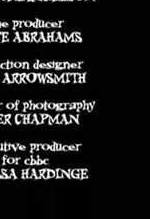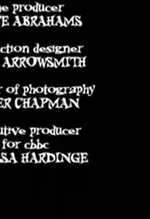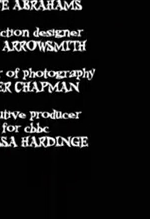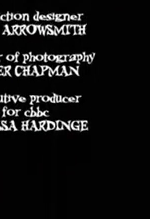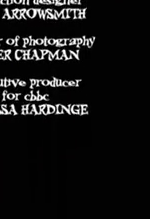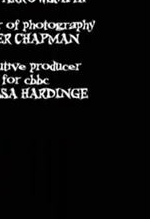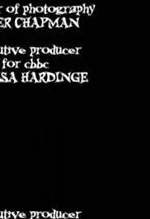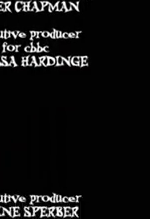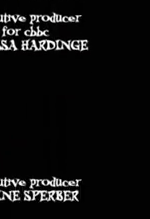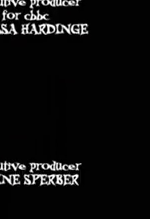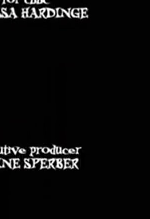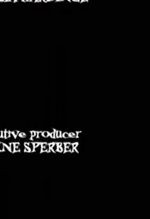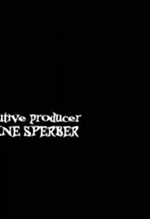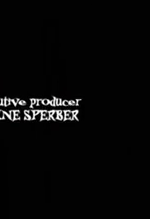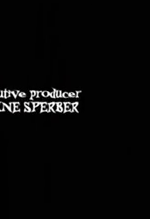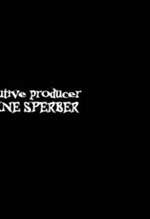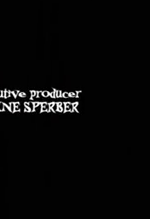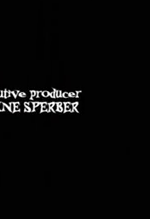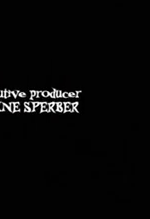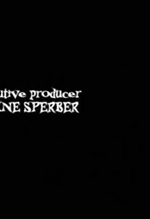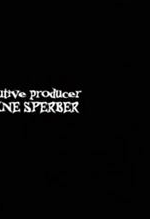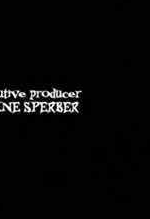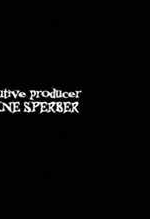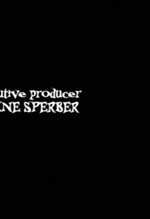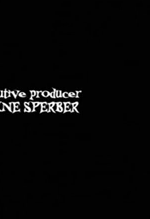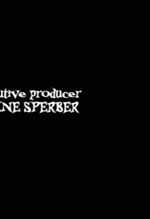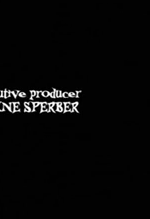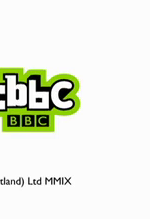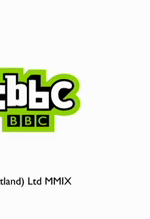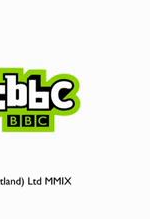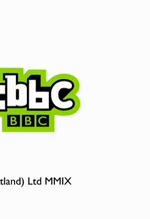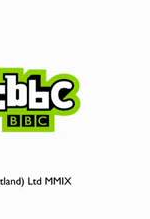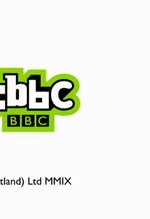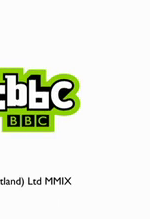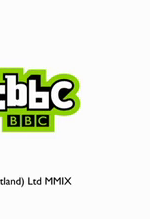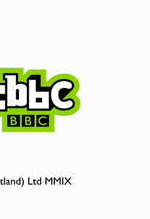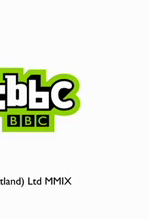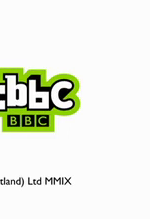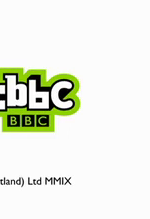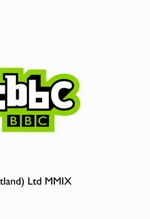Breaking free.